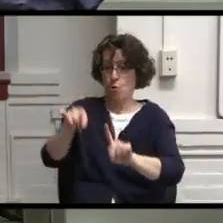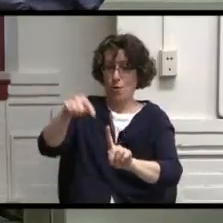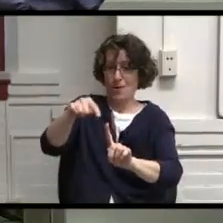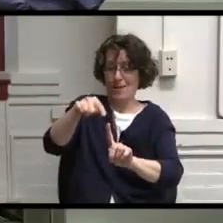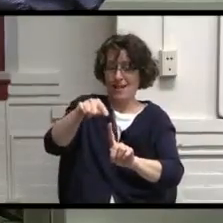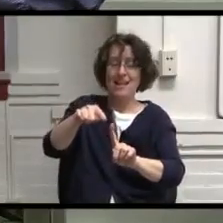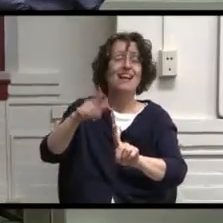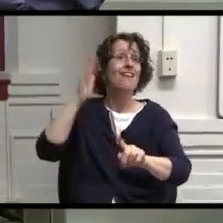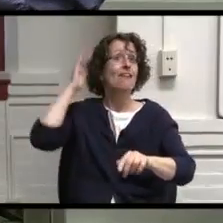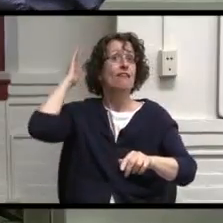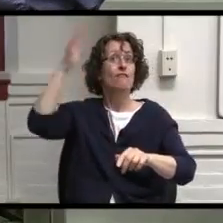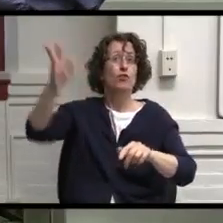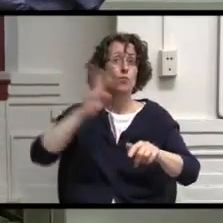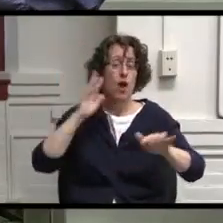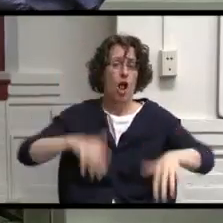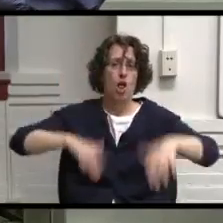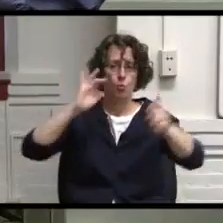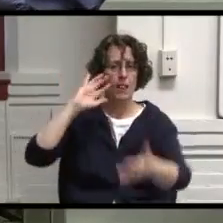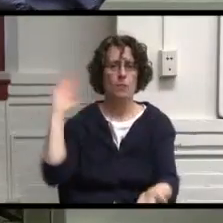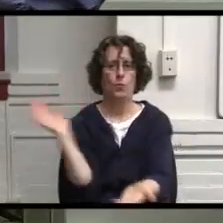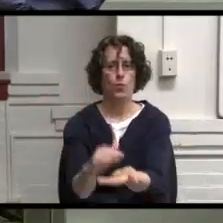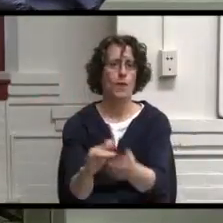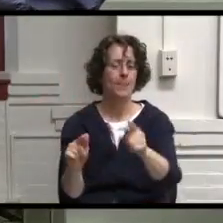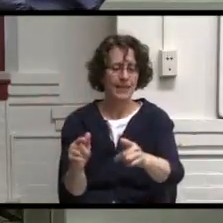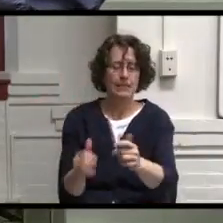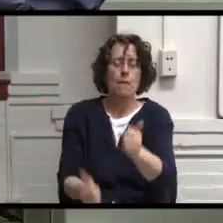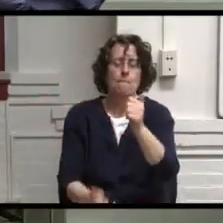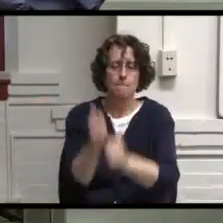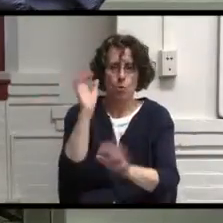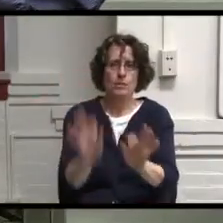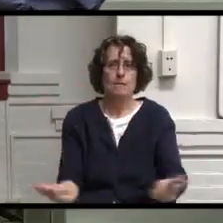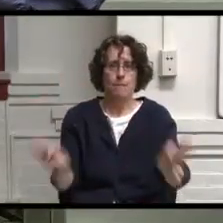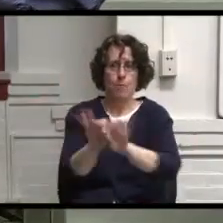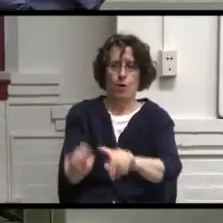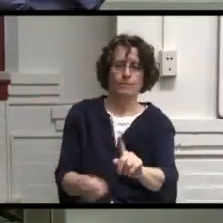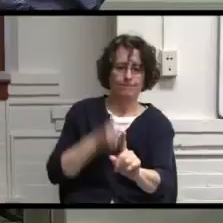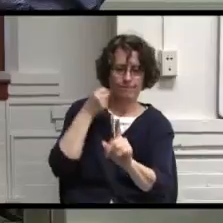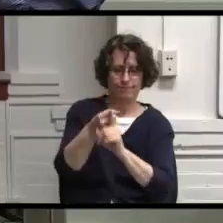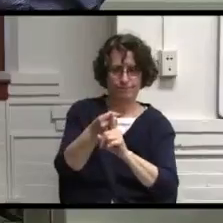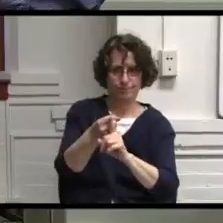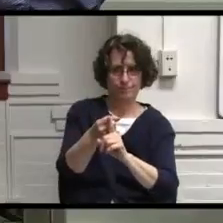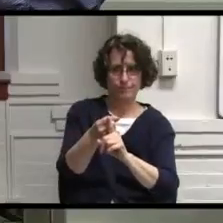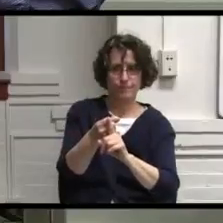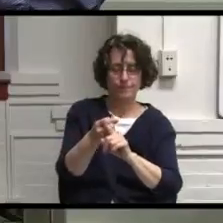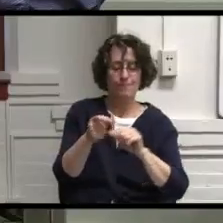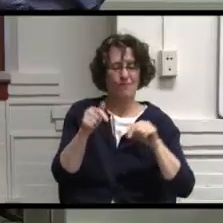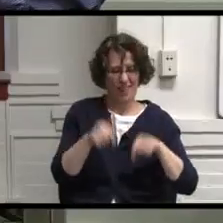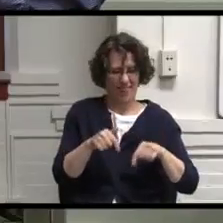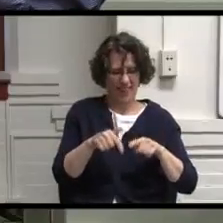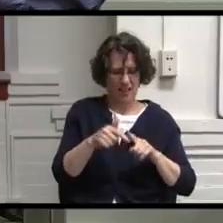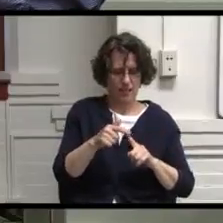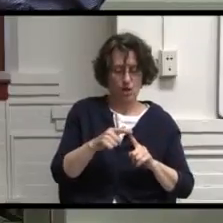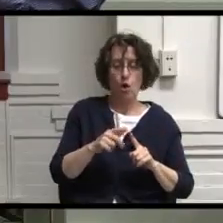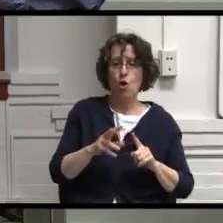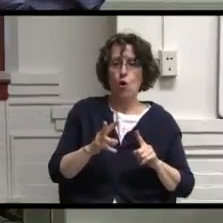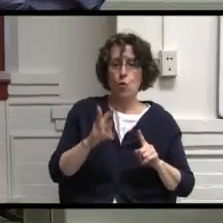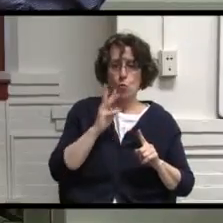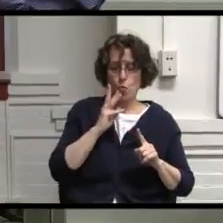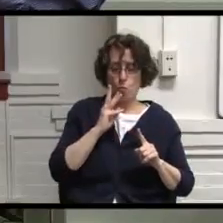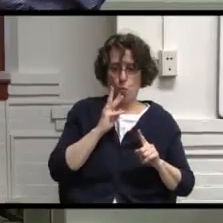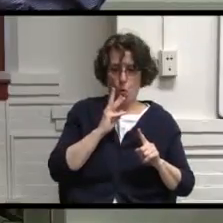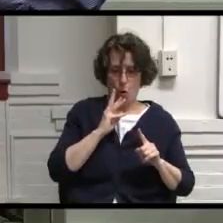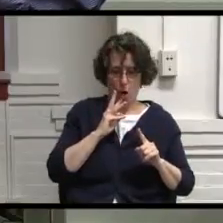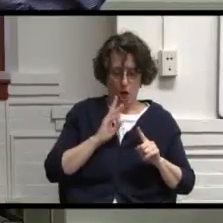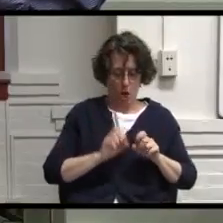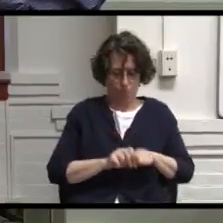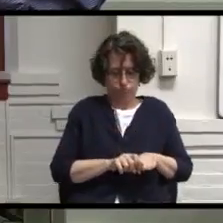flooding events. It's a very direct relationship between water stored on this site and lowering flood levels in